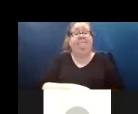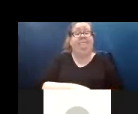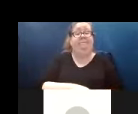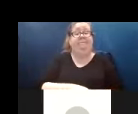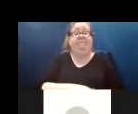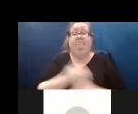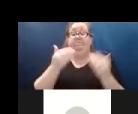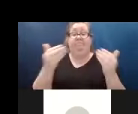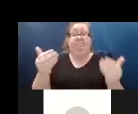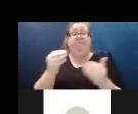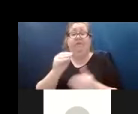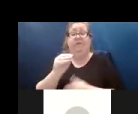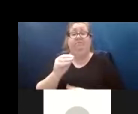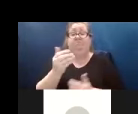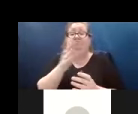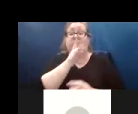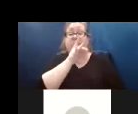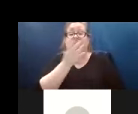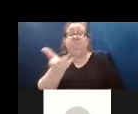Feel free to unmute yourself, sir.